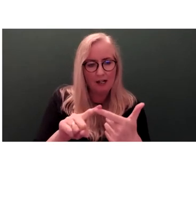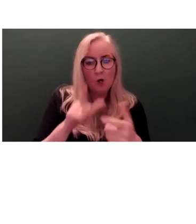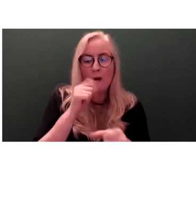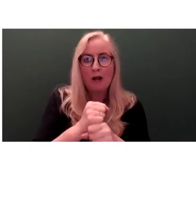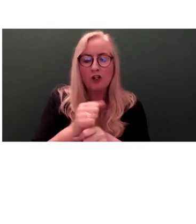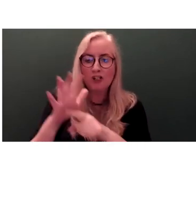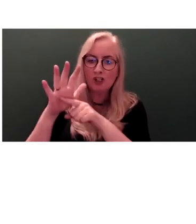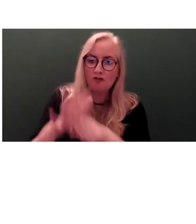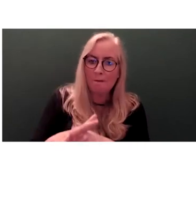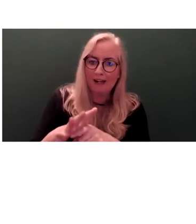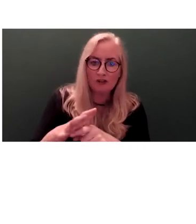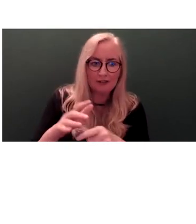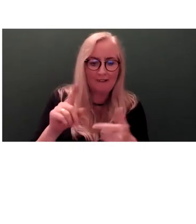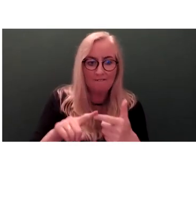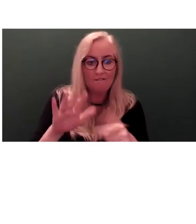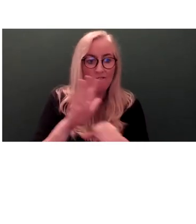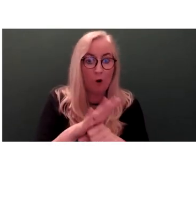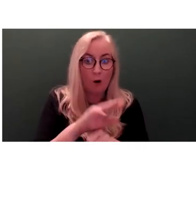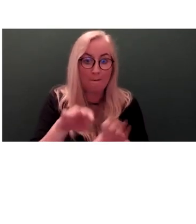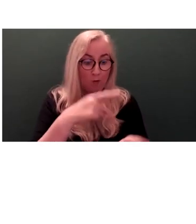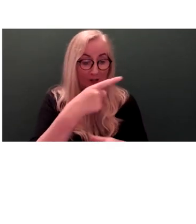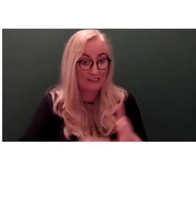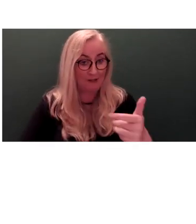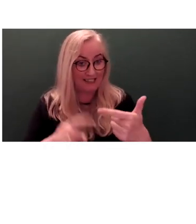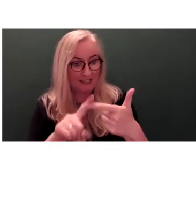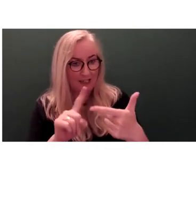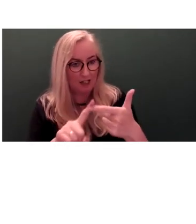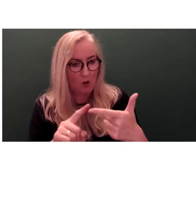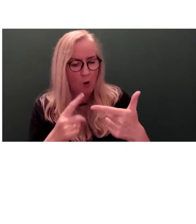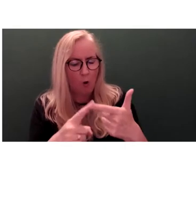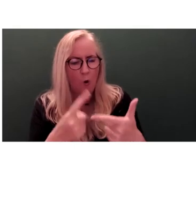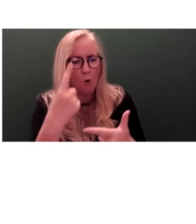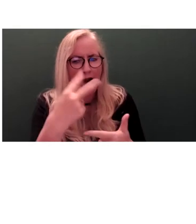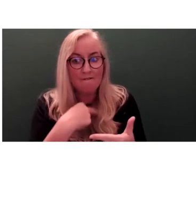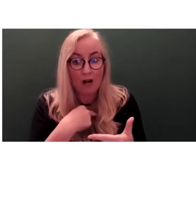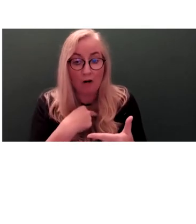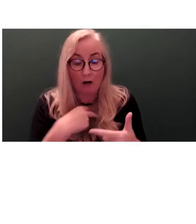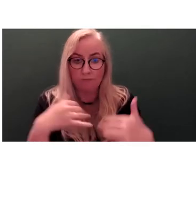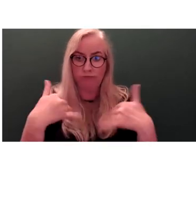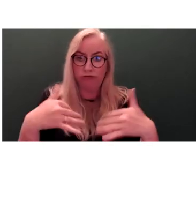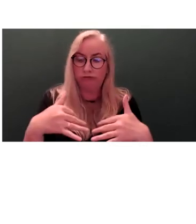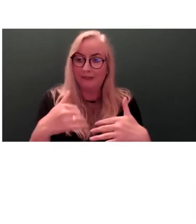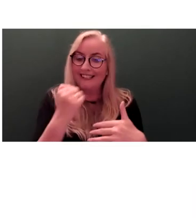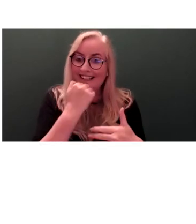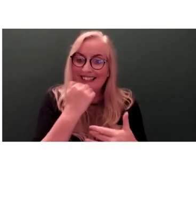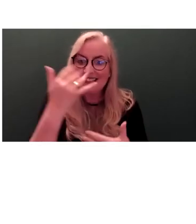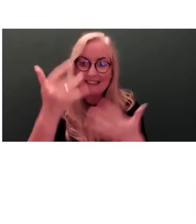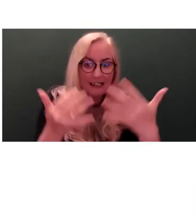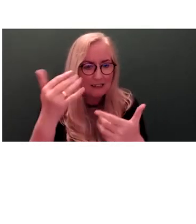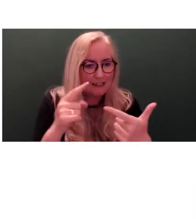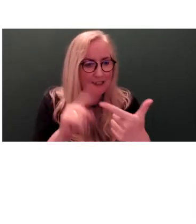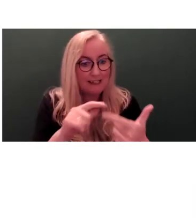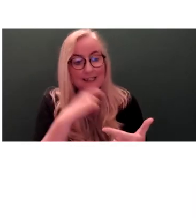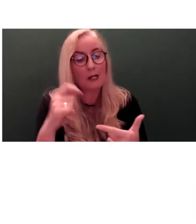discrimination on the part of people with disabilities. And there was one like very striking statistic on this, which was people